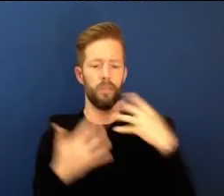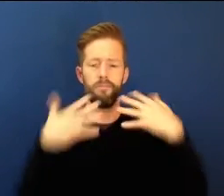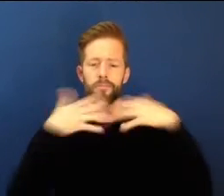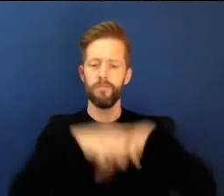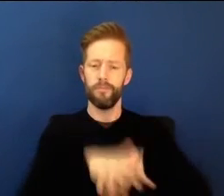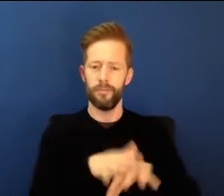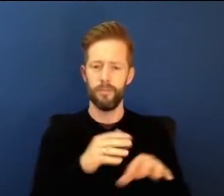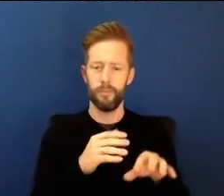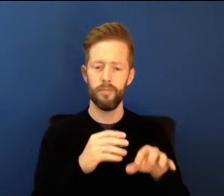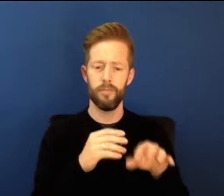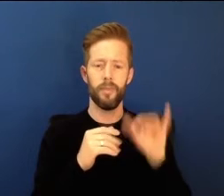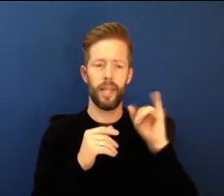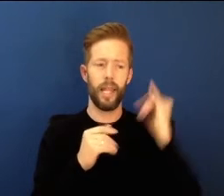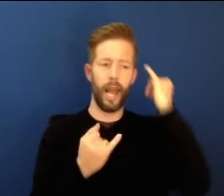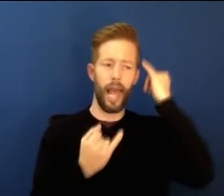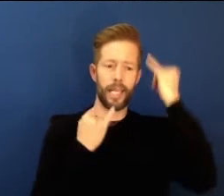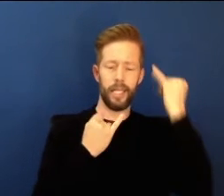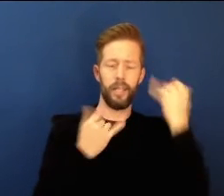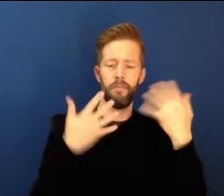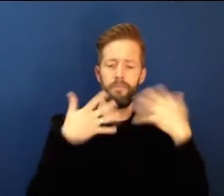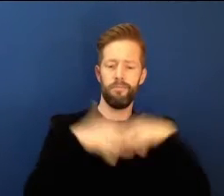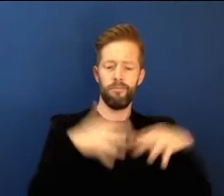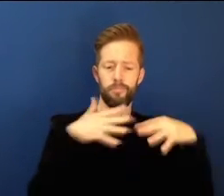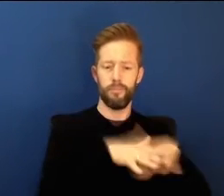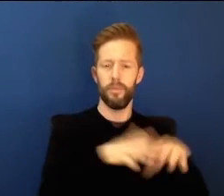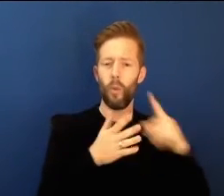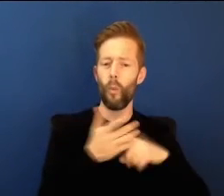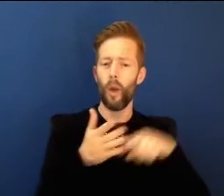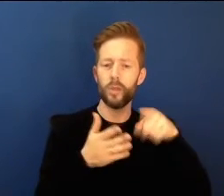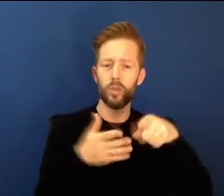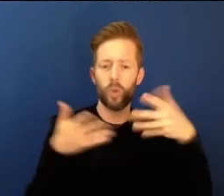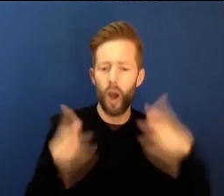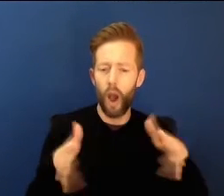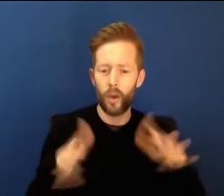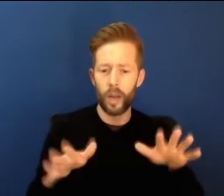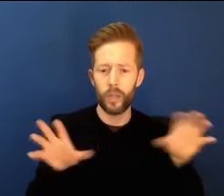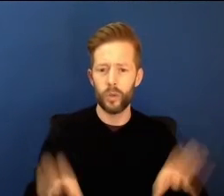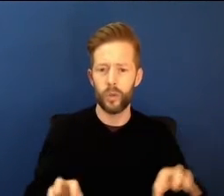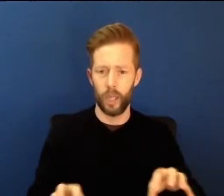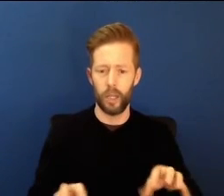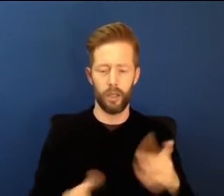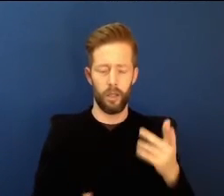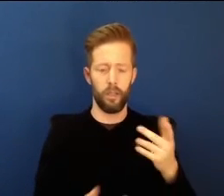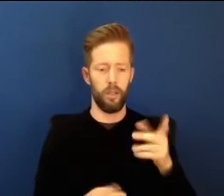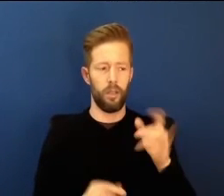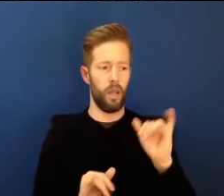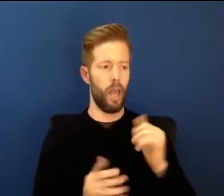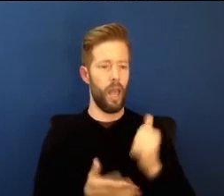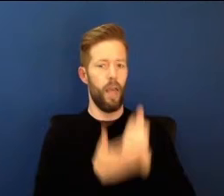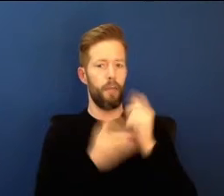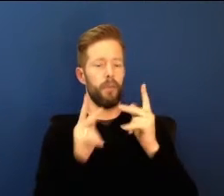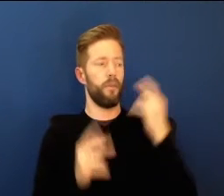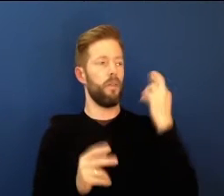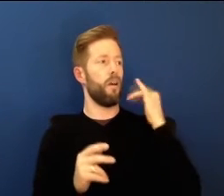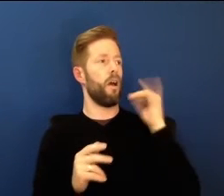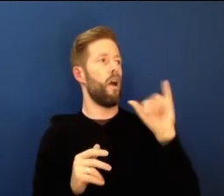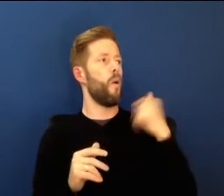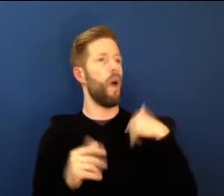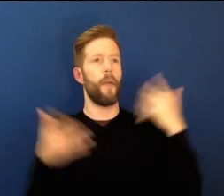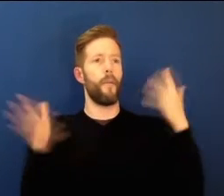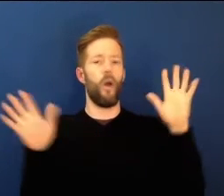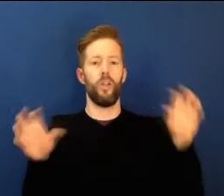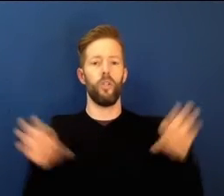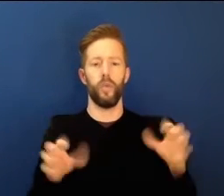yeah, integrating is, I think, key. Anytime you can integrate and get people to realize that they're doing this in everyday